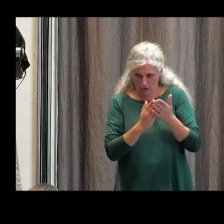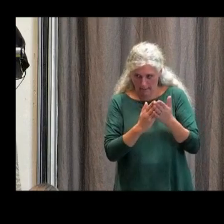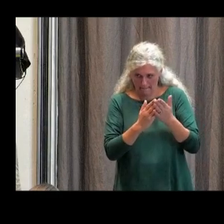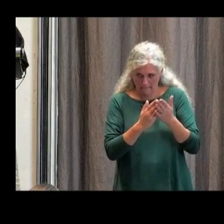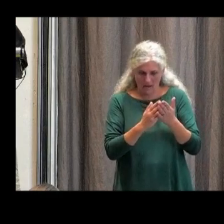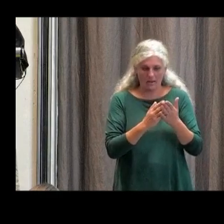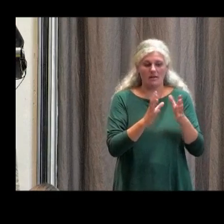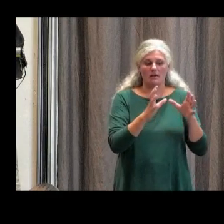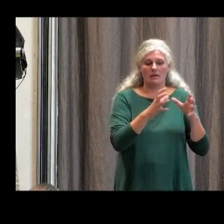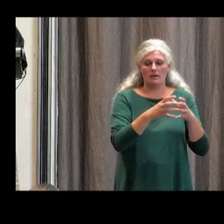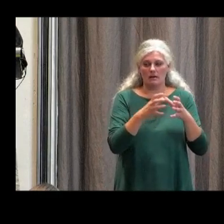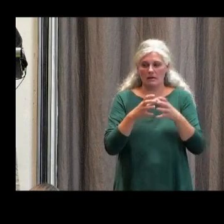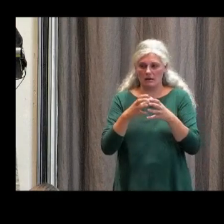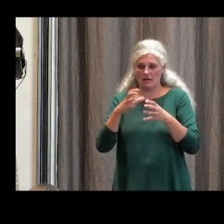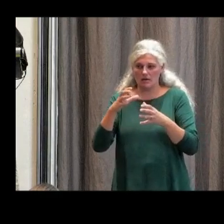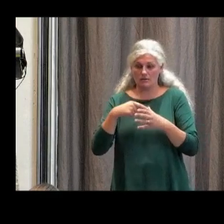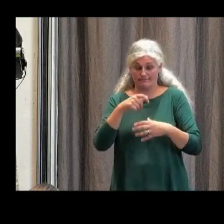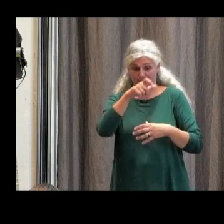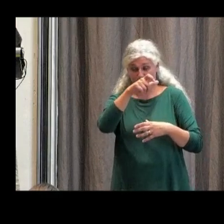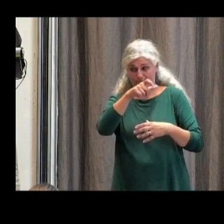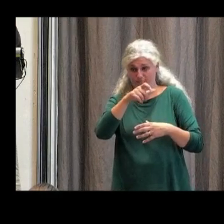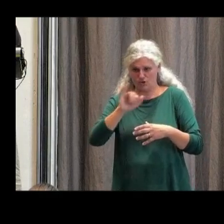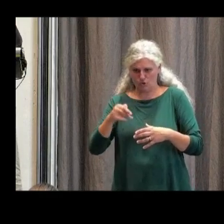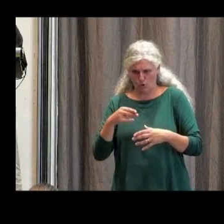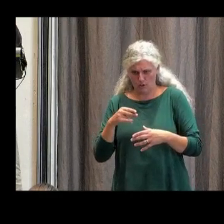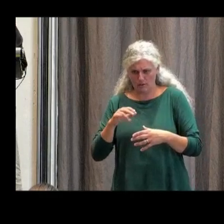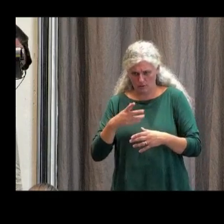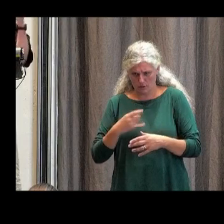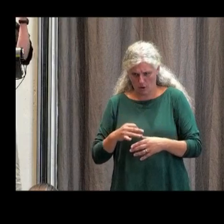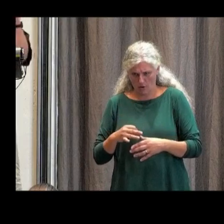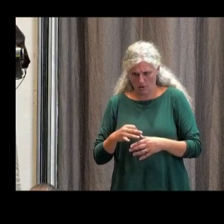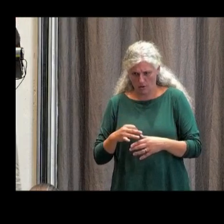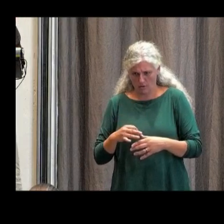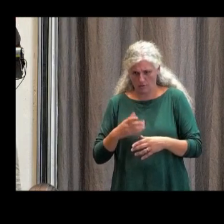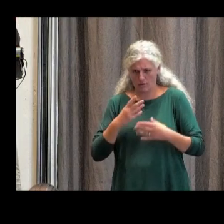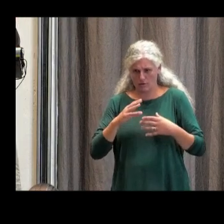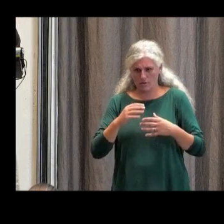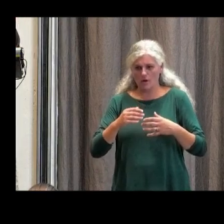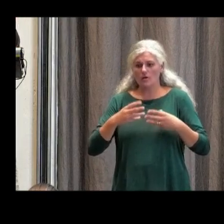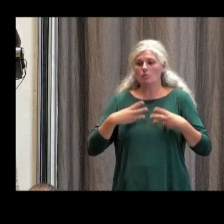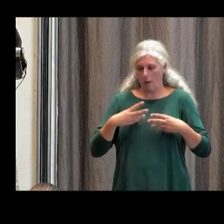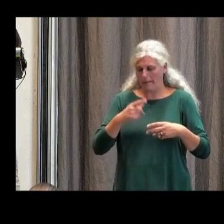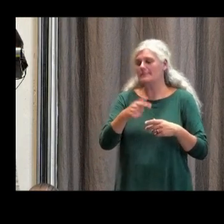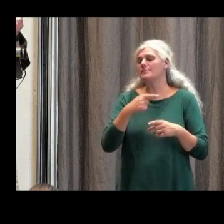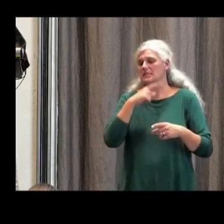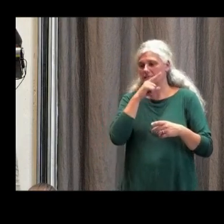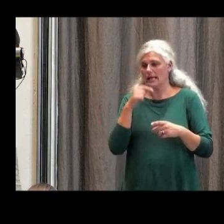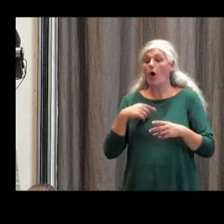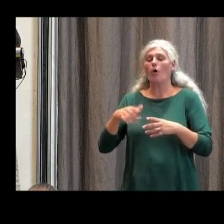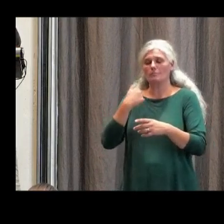to Joy so that Joy could smell the different components coming off the sample. And she was told